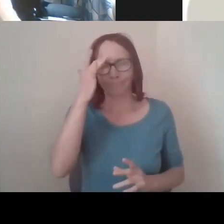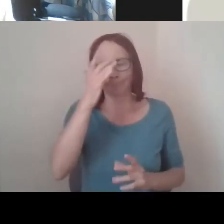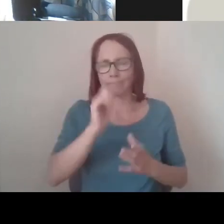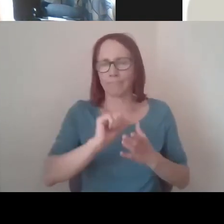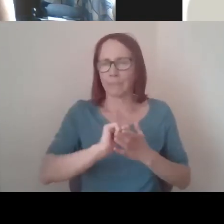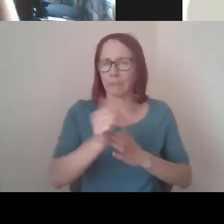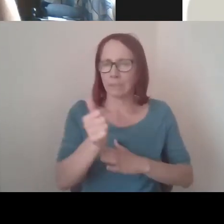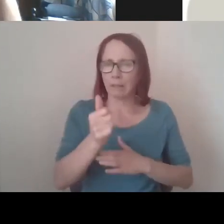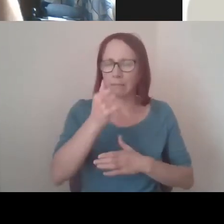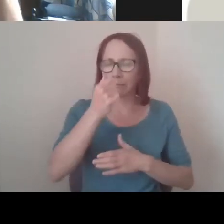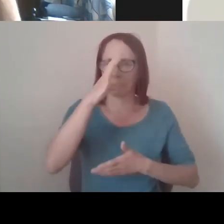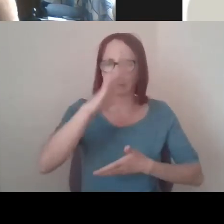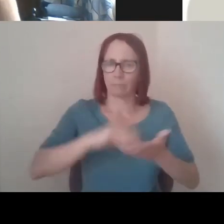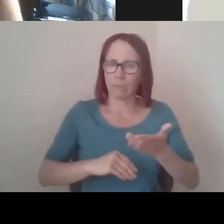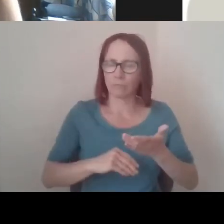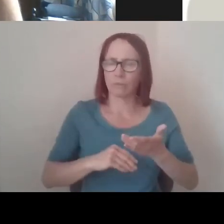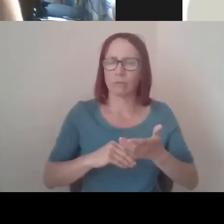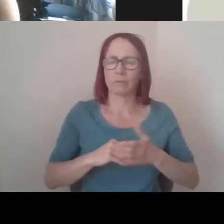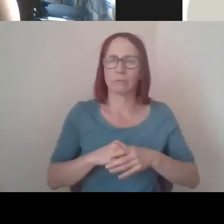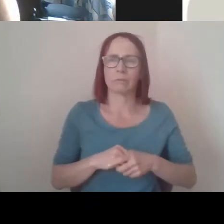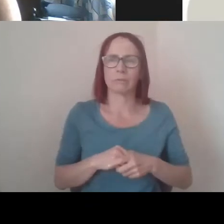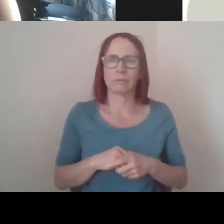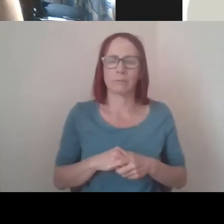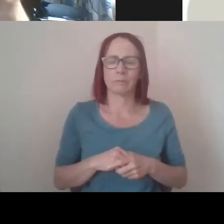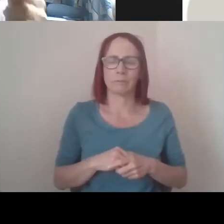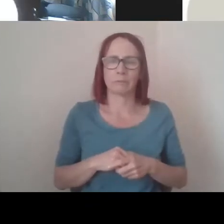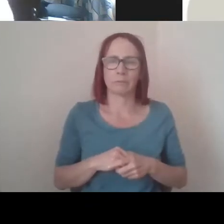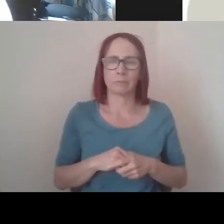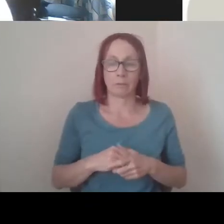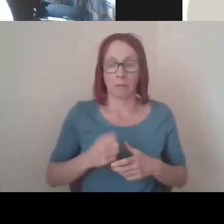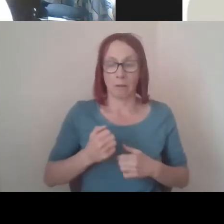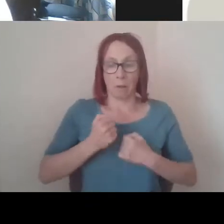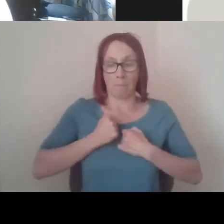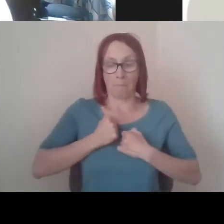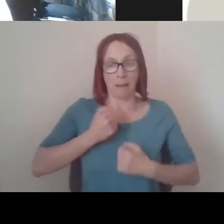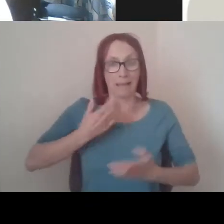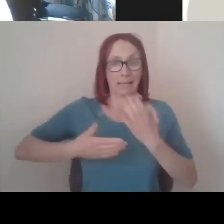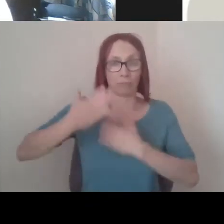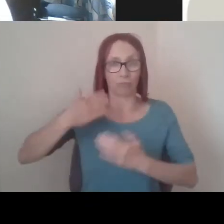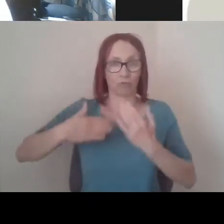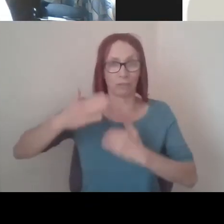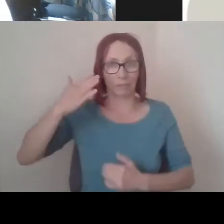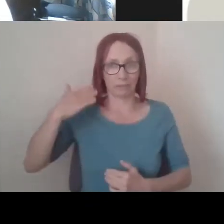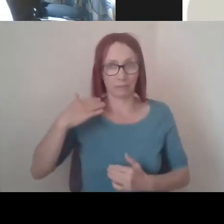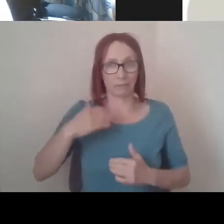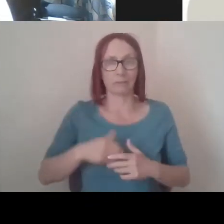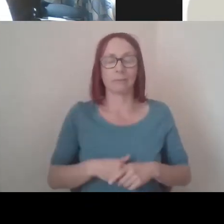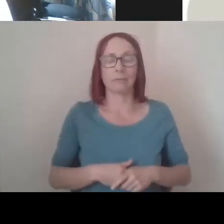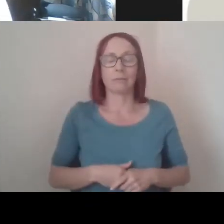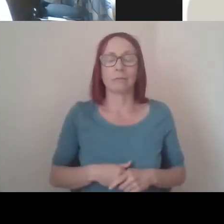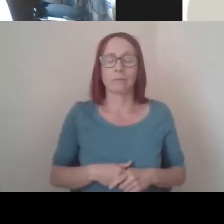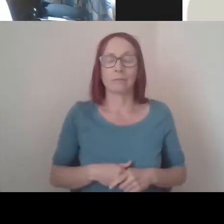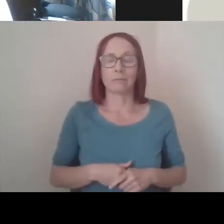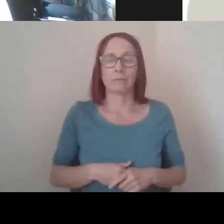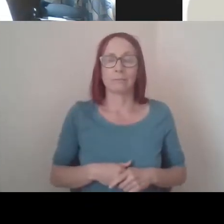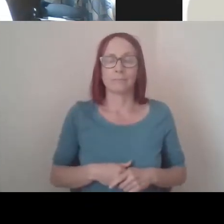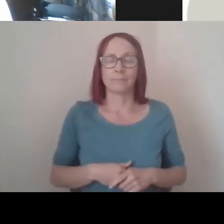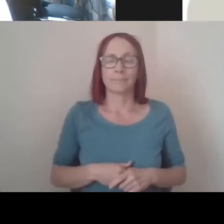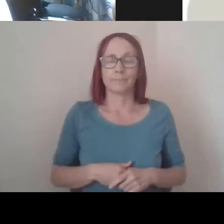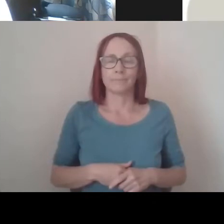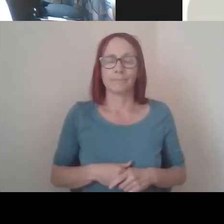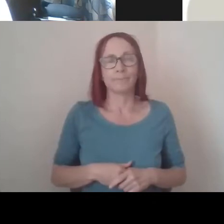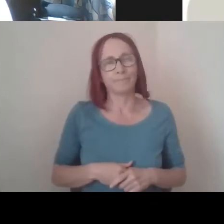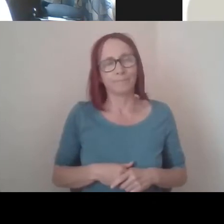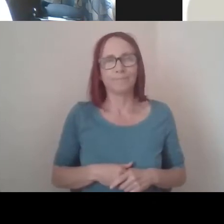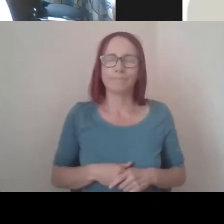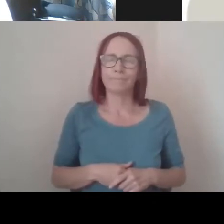and experience. I mean, my own history is that I think